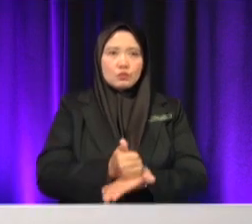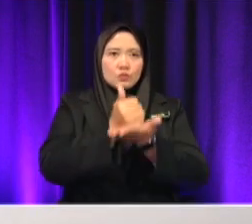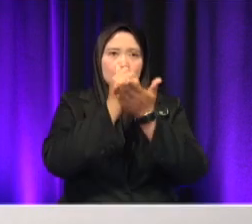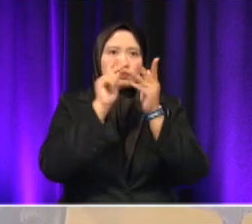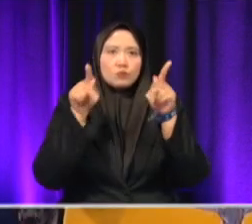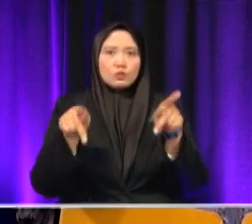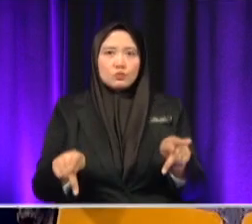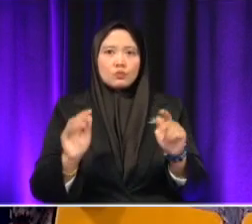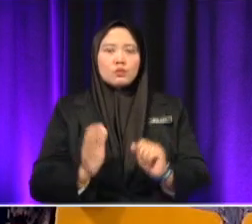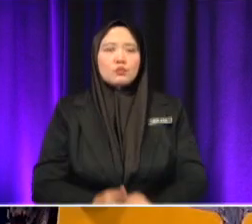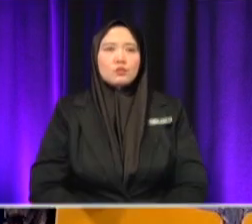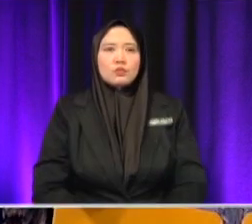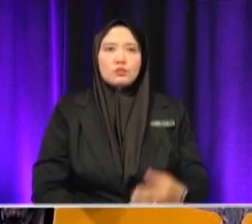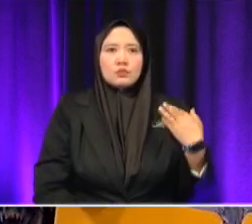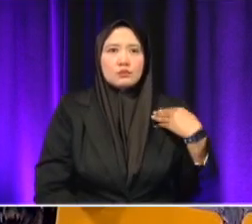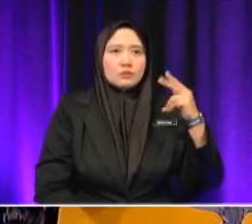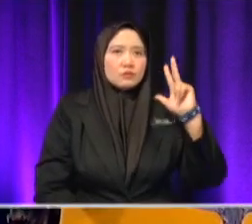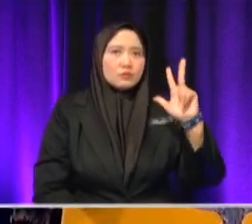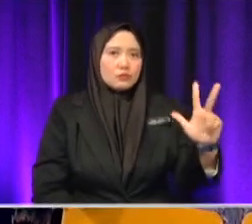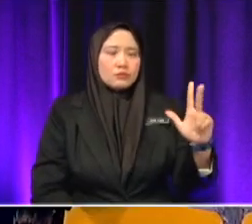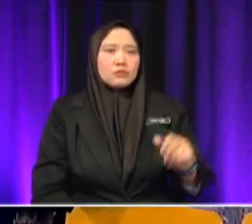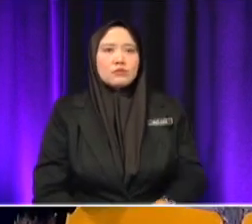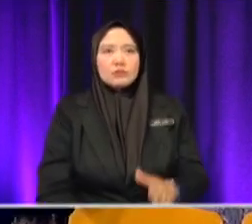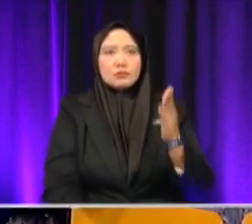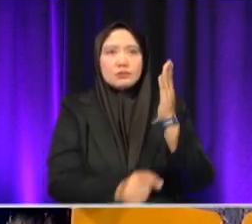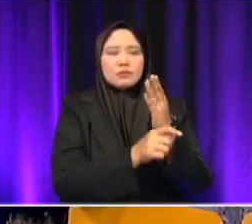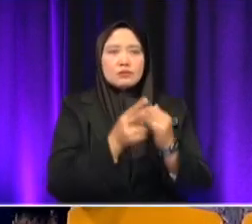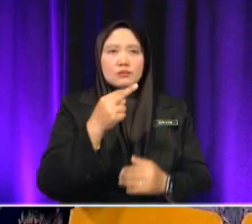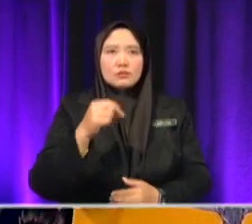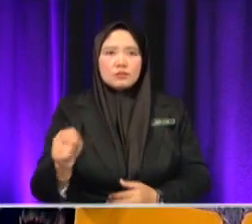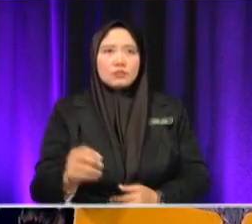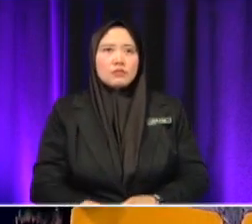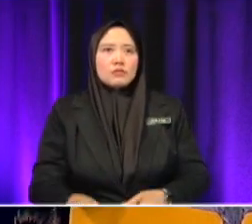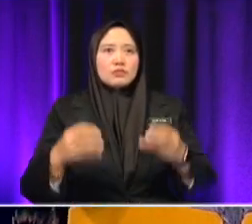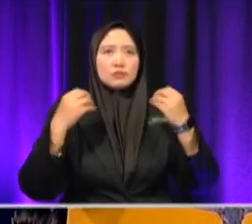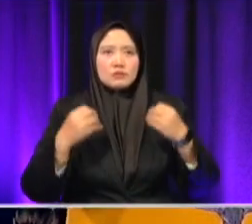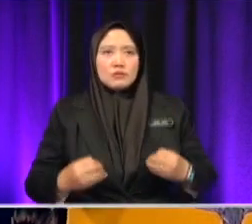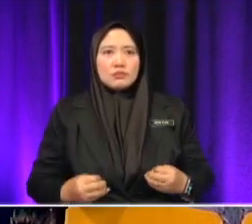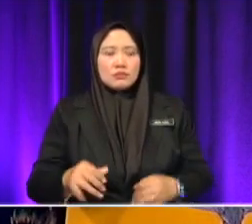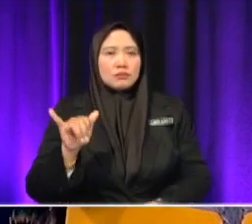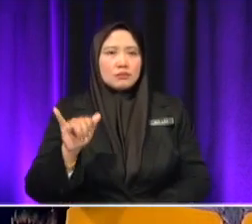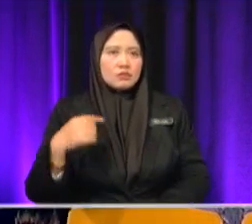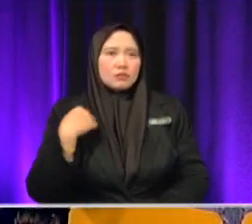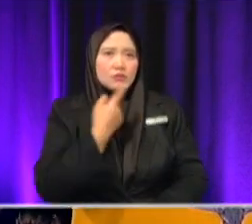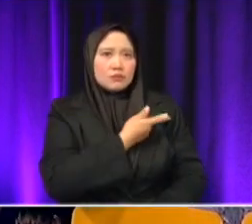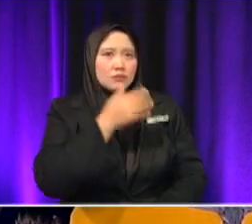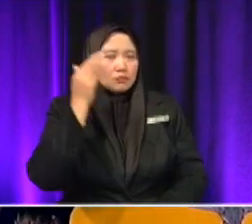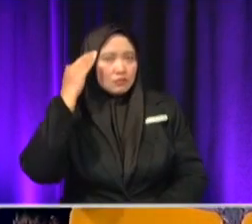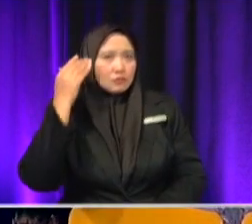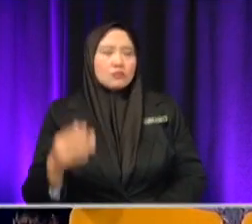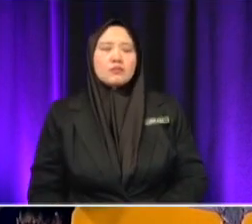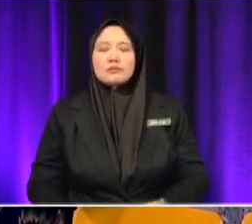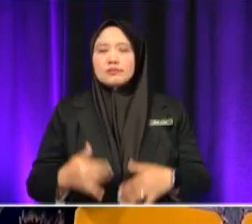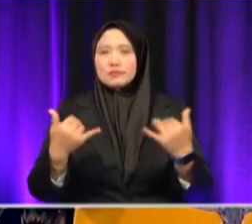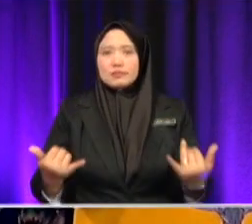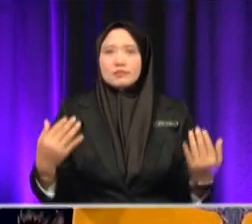So that's 3 additional charities that we've got to know. So viewers at home, now we have 6 charities that we've